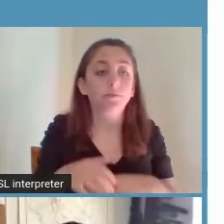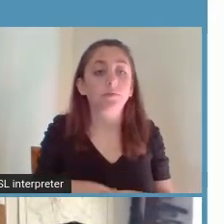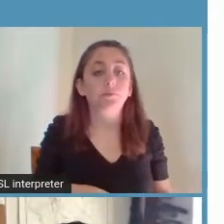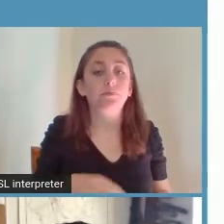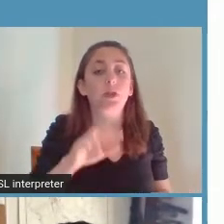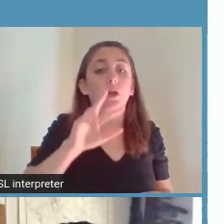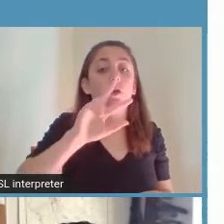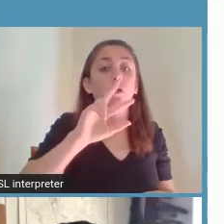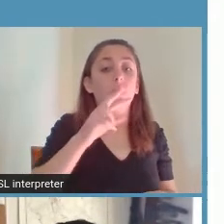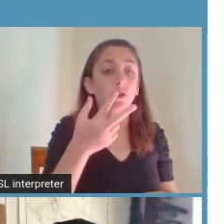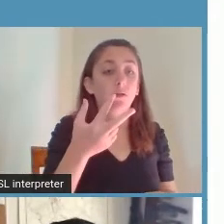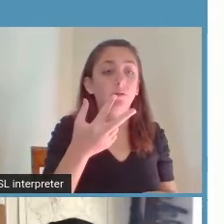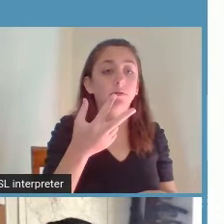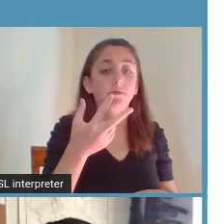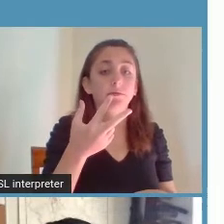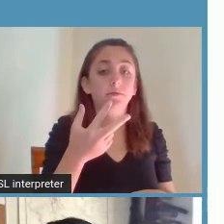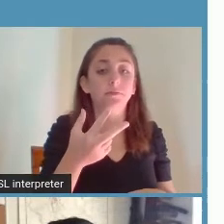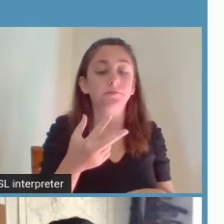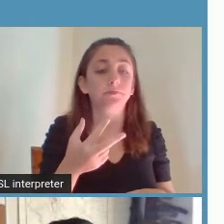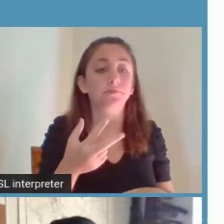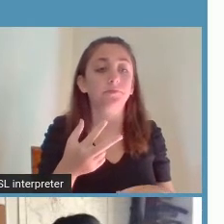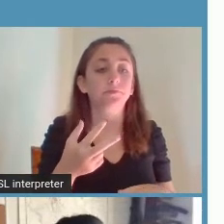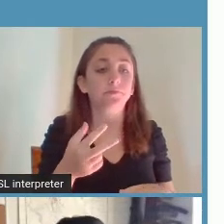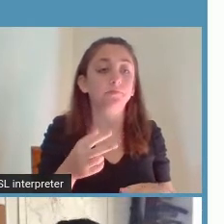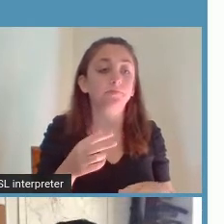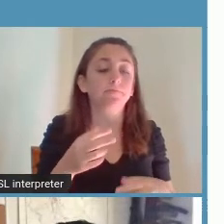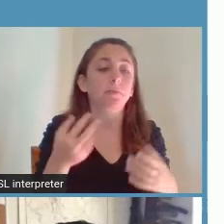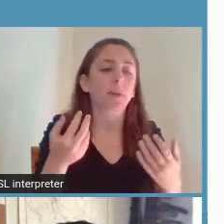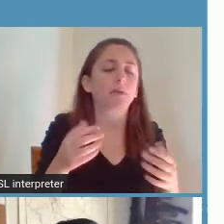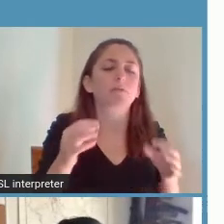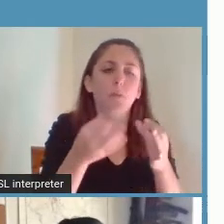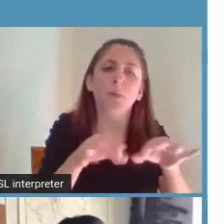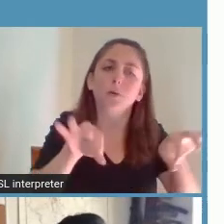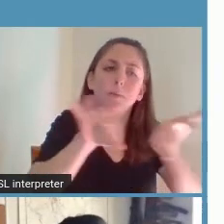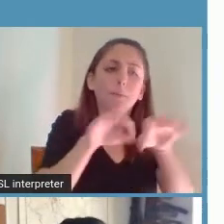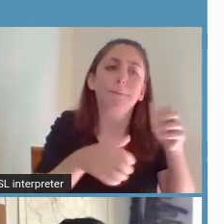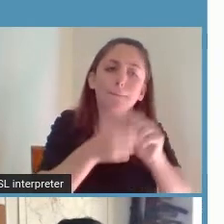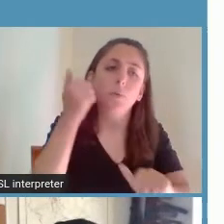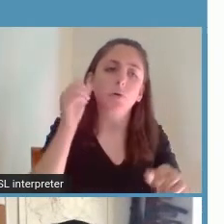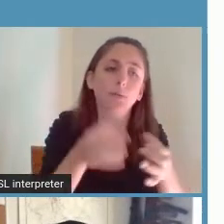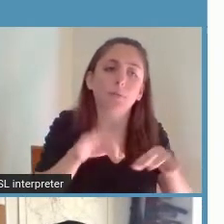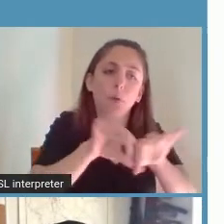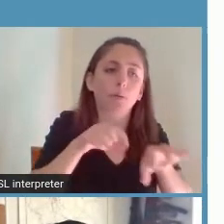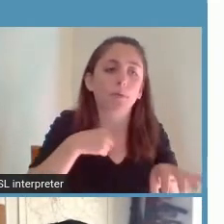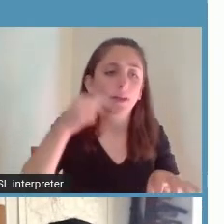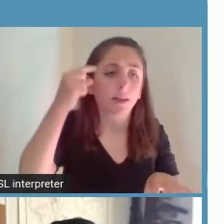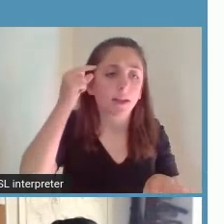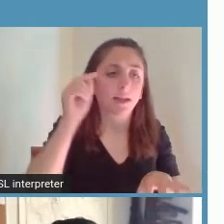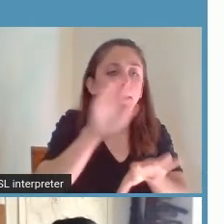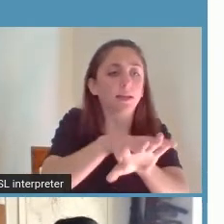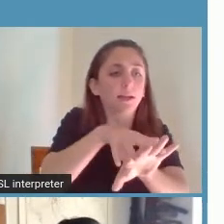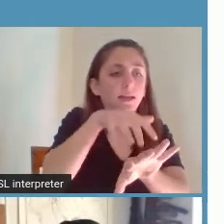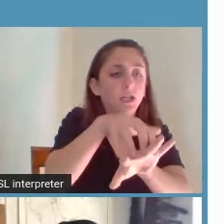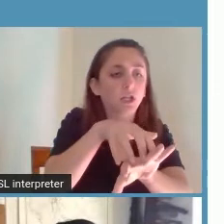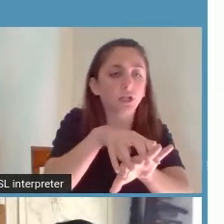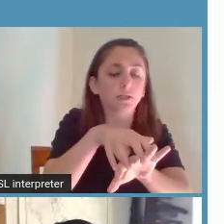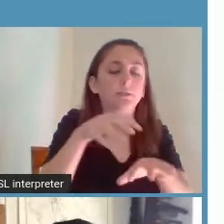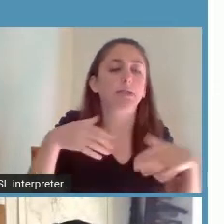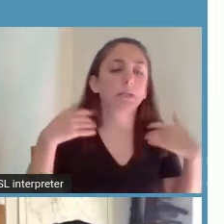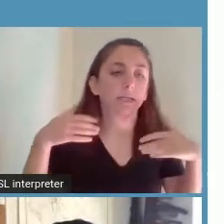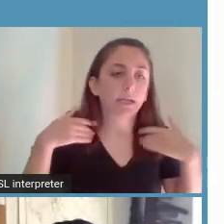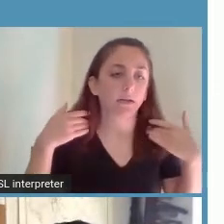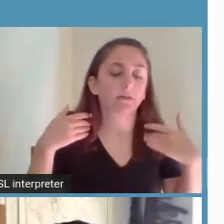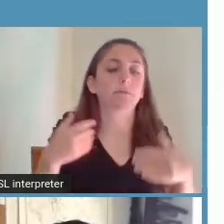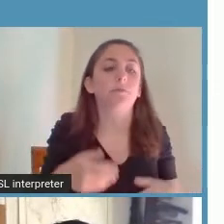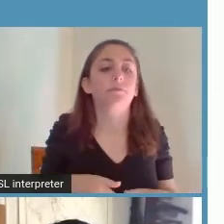third part of the audience, which I feel is the most important, is Indigenous youth. I think it's incredibly important that